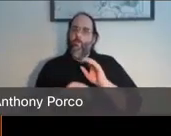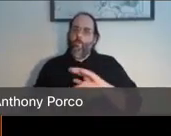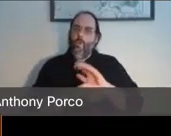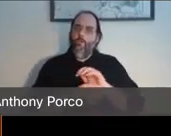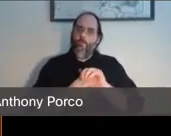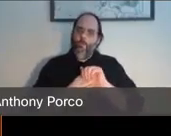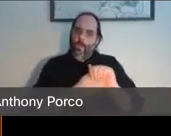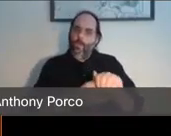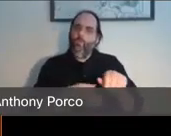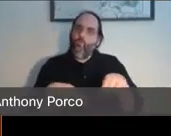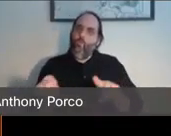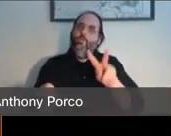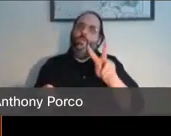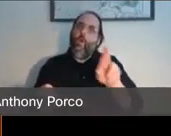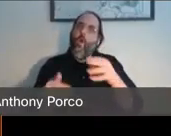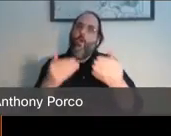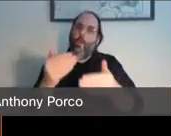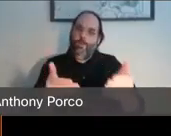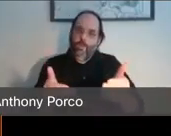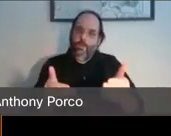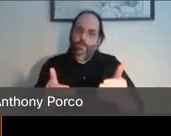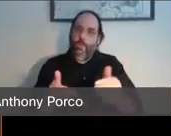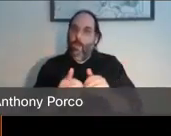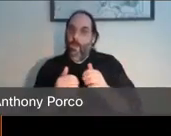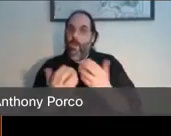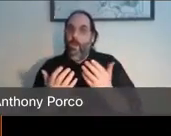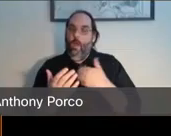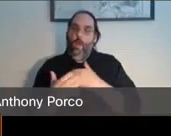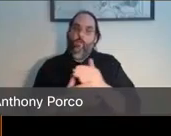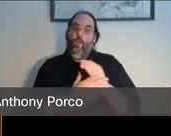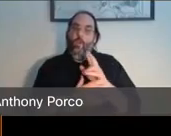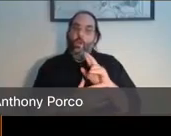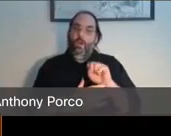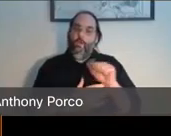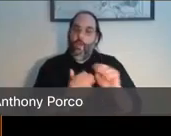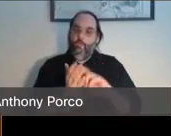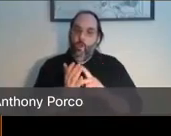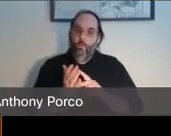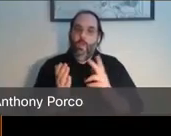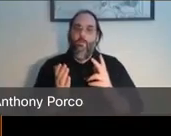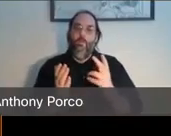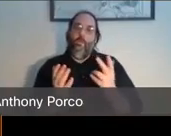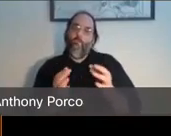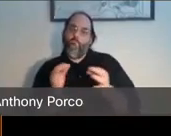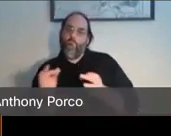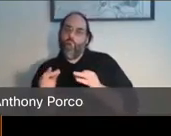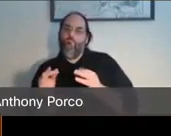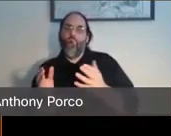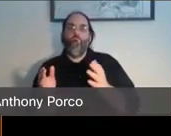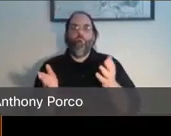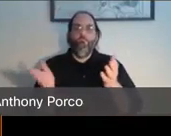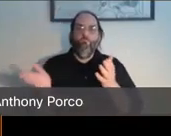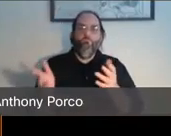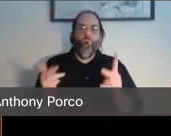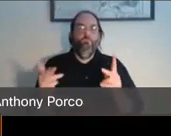guidance throughout the VR process. I do this by sharing what RSA's purpose is and explaining the services that